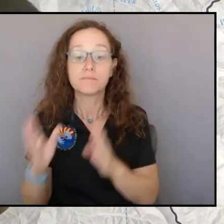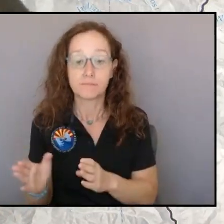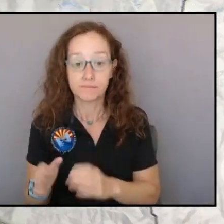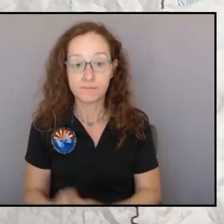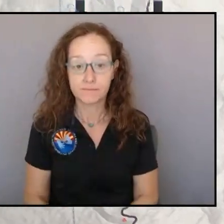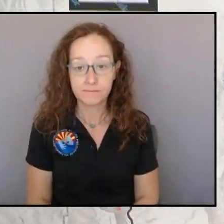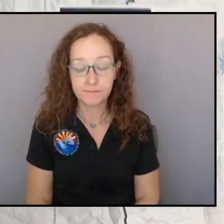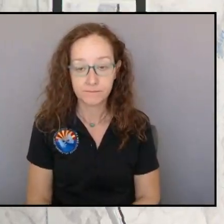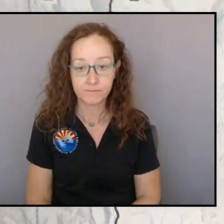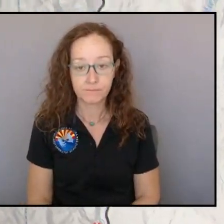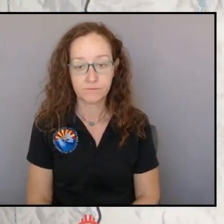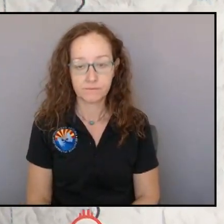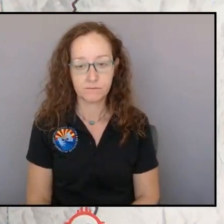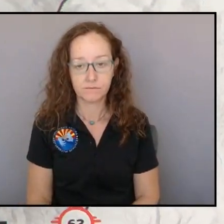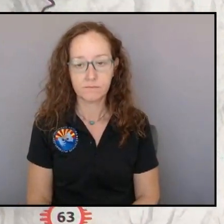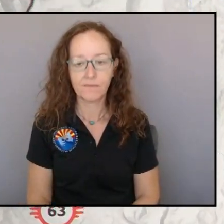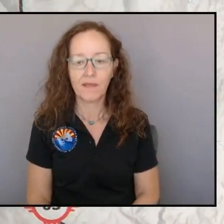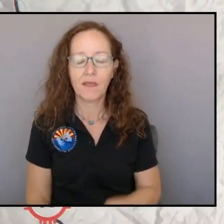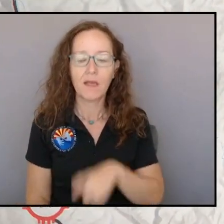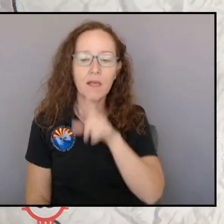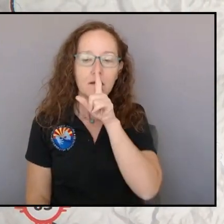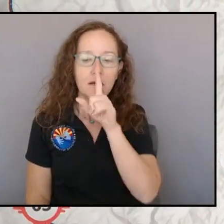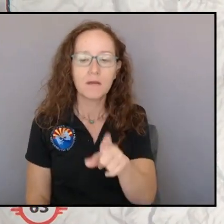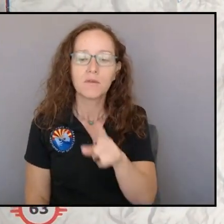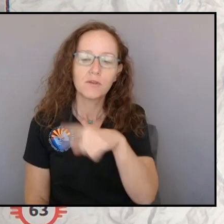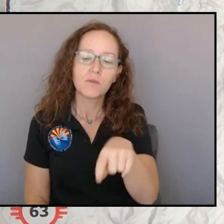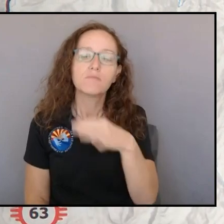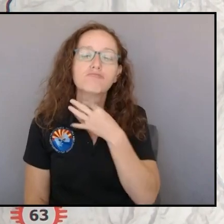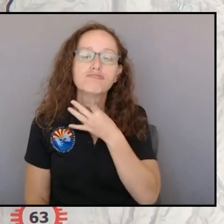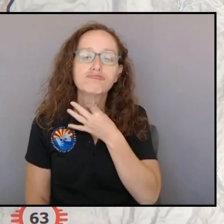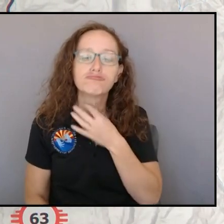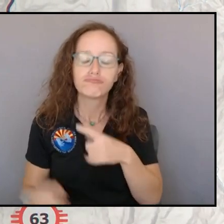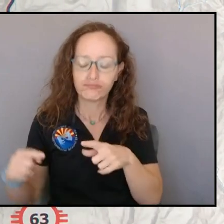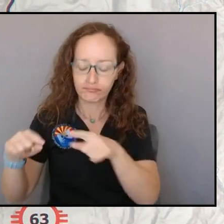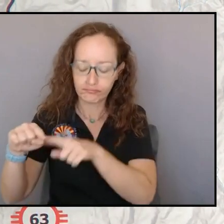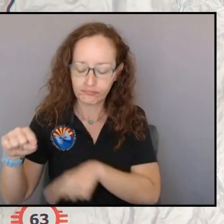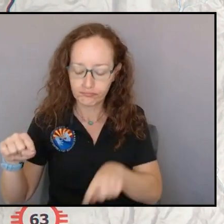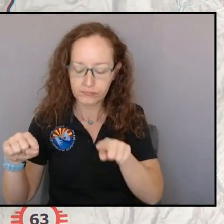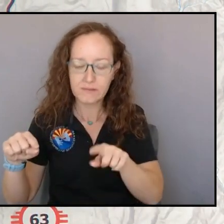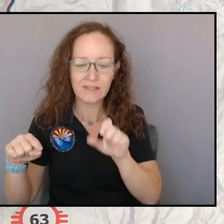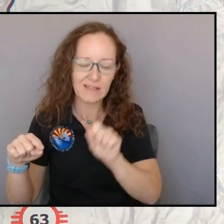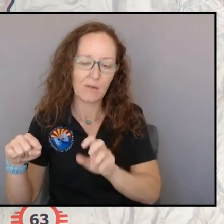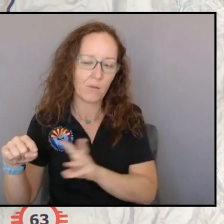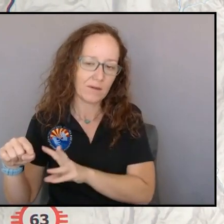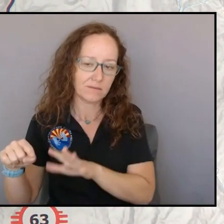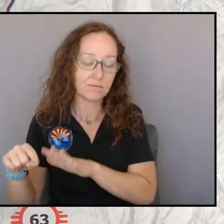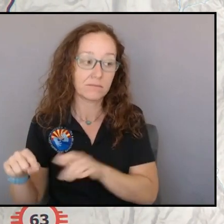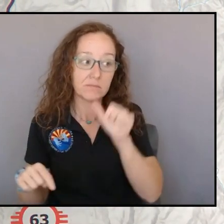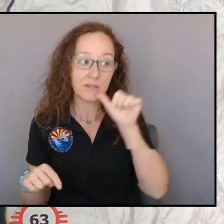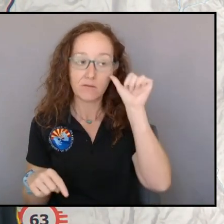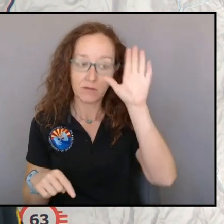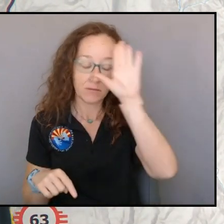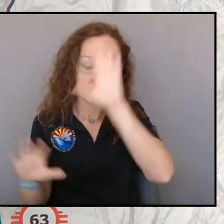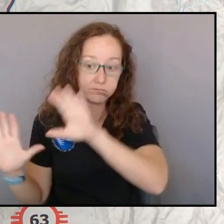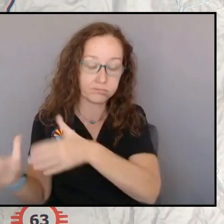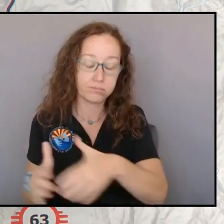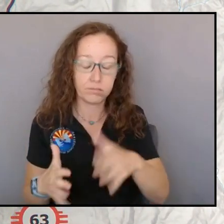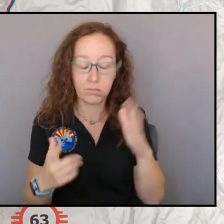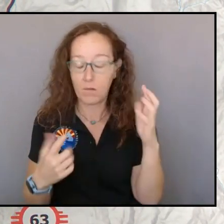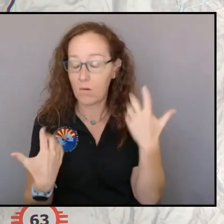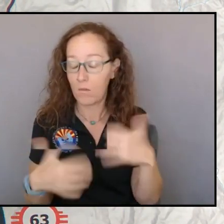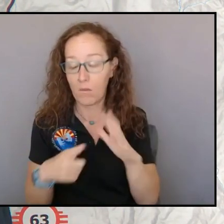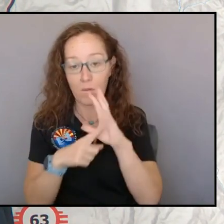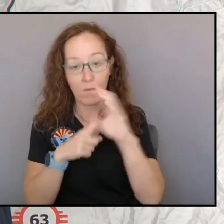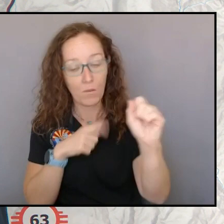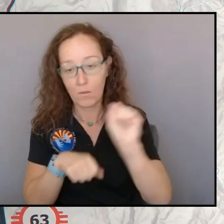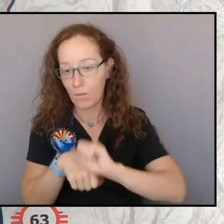So I'm sure everybody's kind of curious of what's going on the southwest side. So yesterday, crews did a phenomenal job. I know yesterday morning I reported out we had some spot